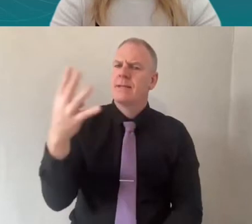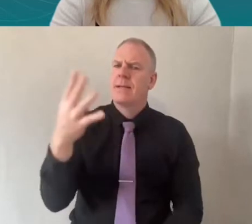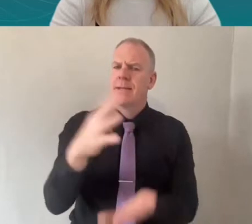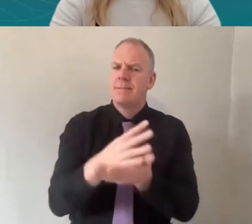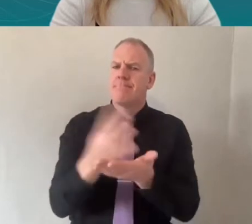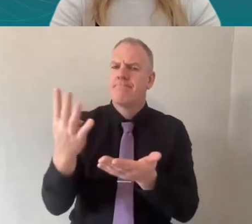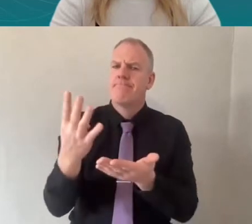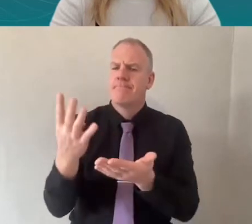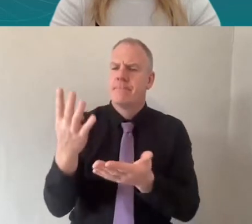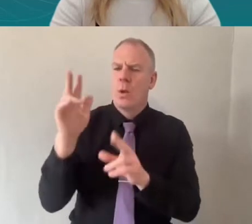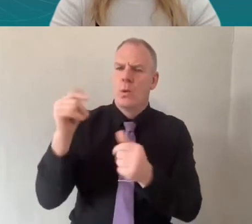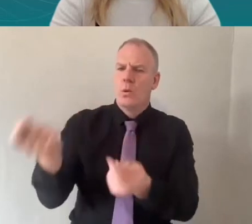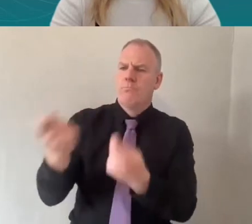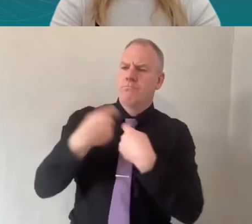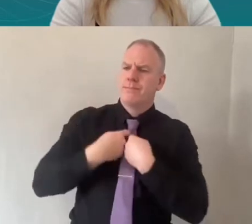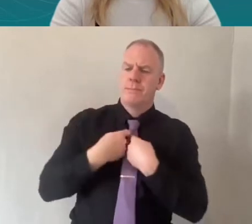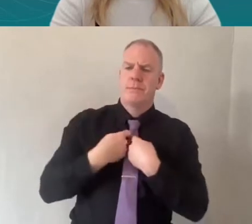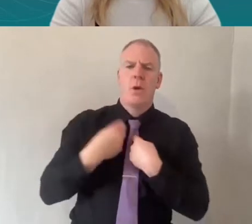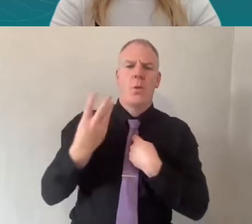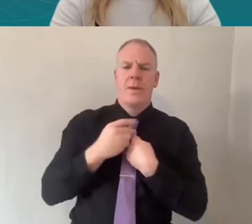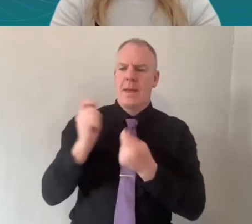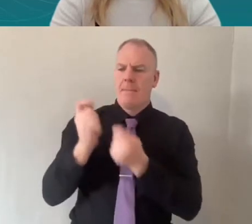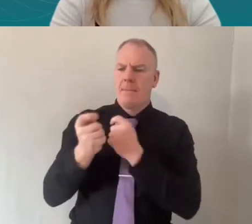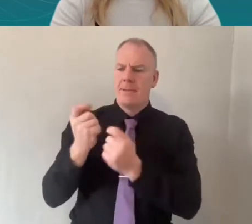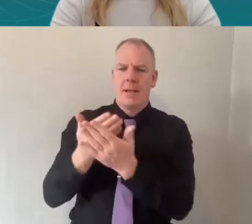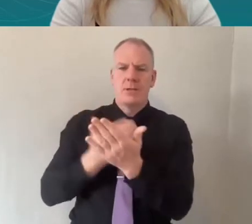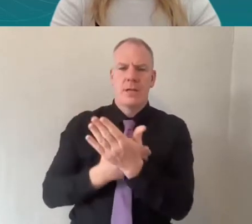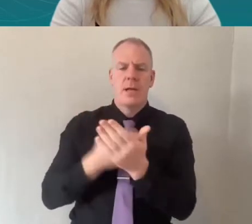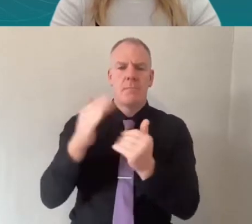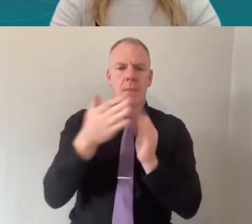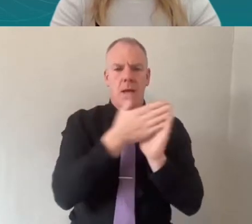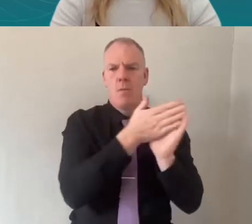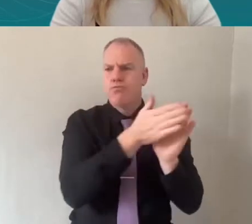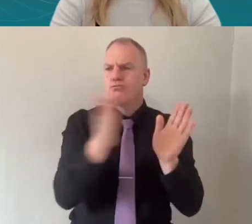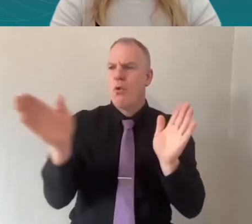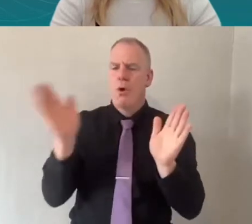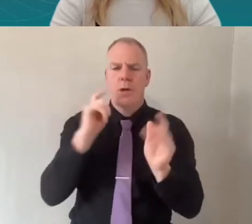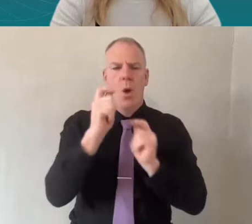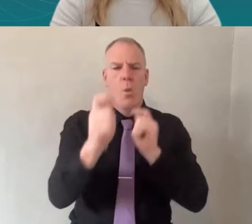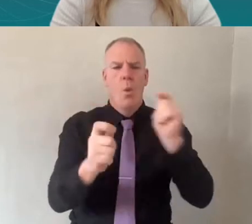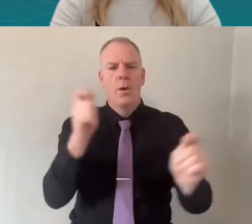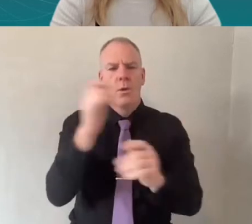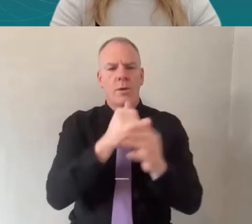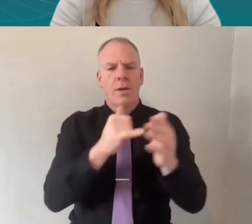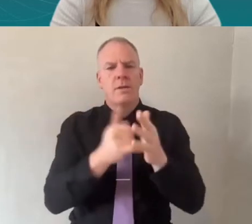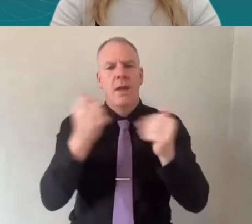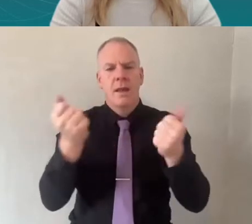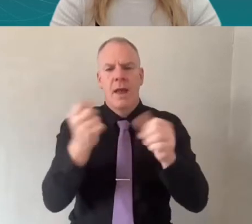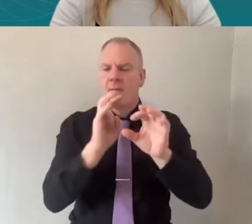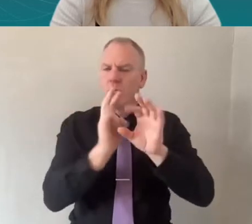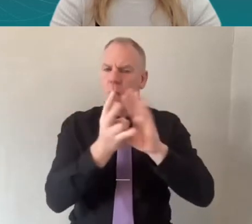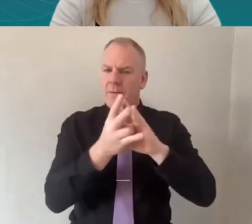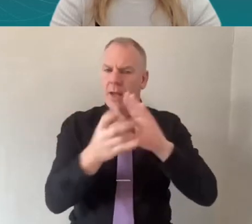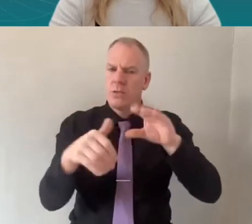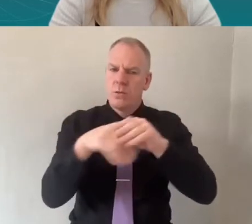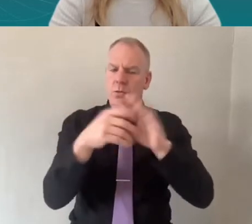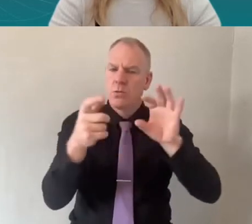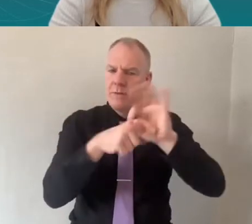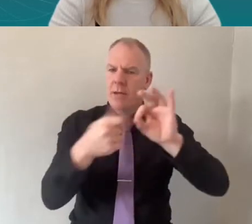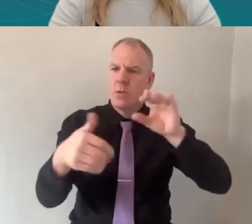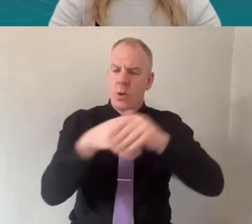received new powers through amending legislation to widen the range of awarding bodies that can have qualifications included in the